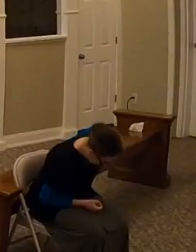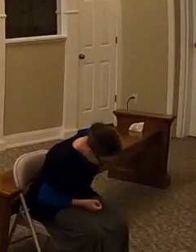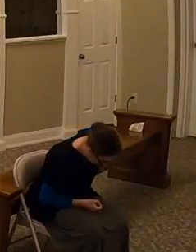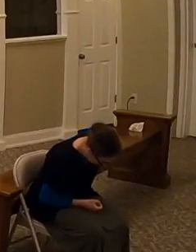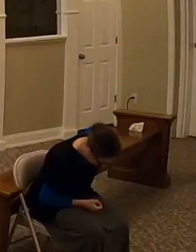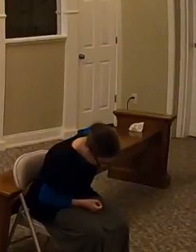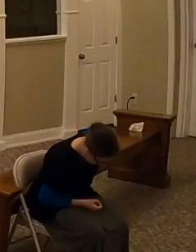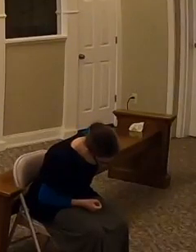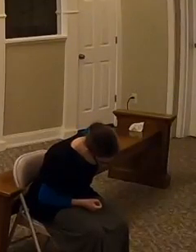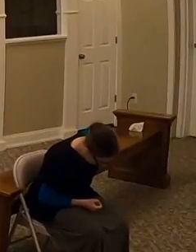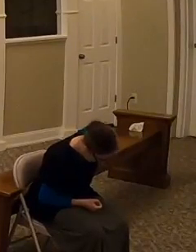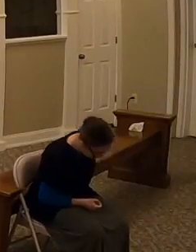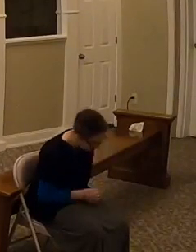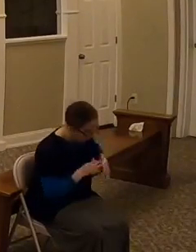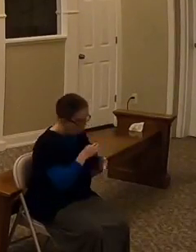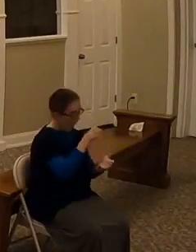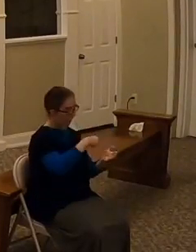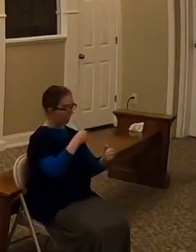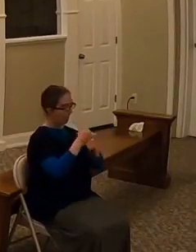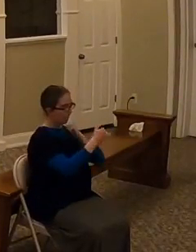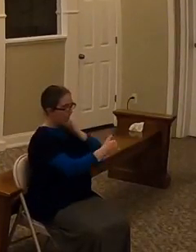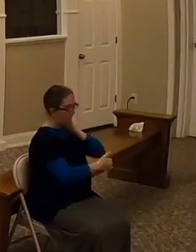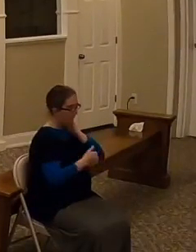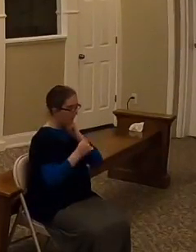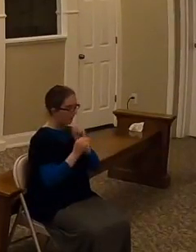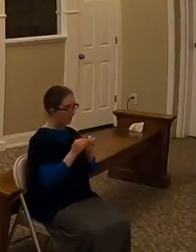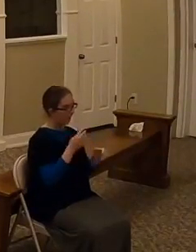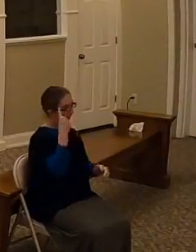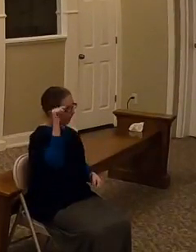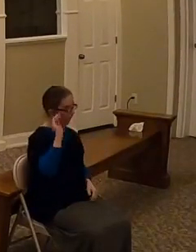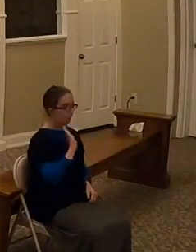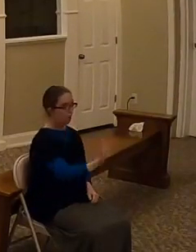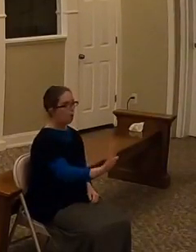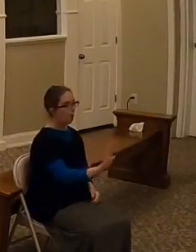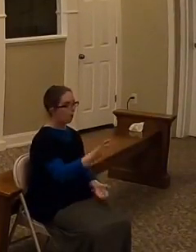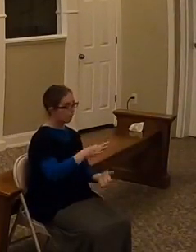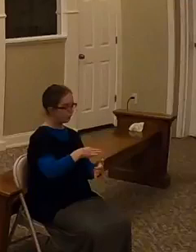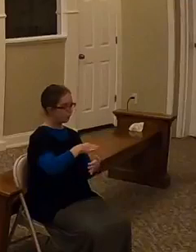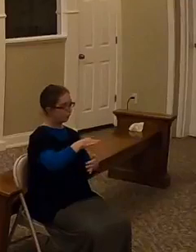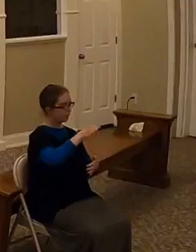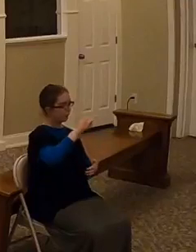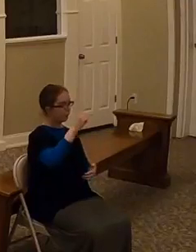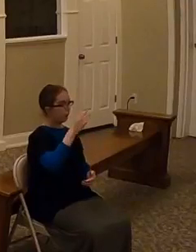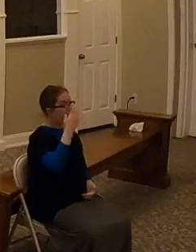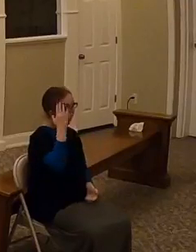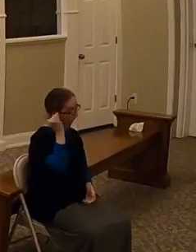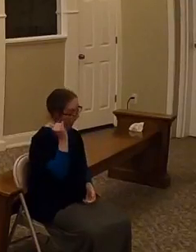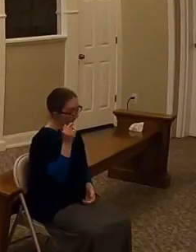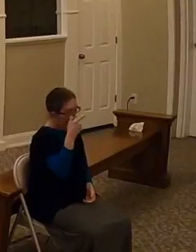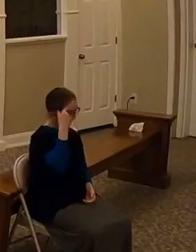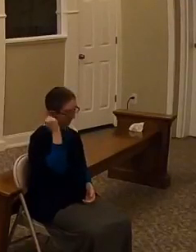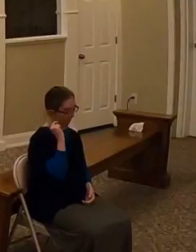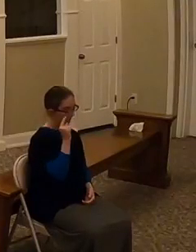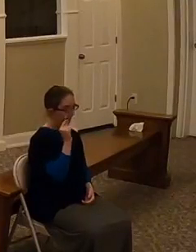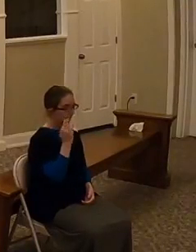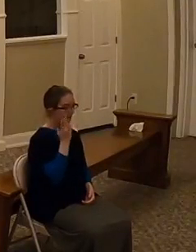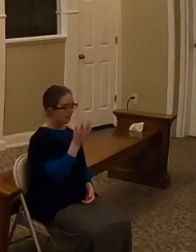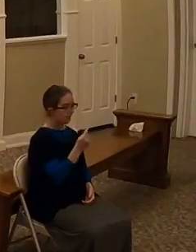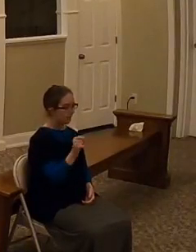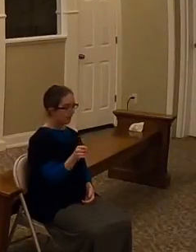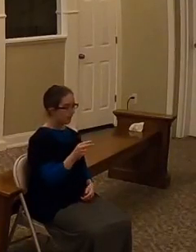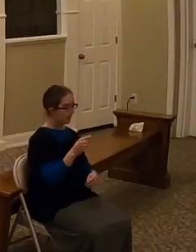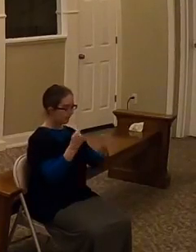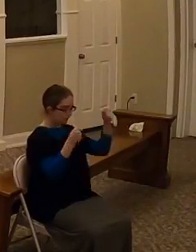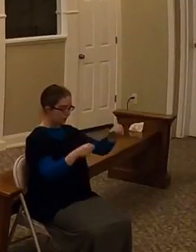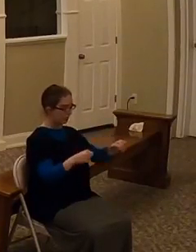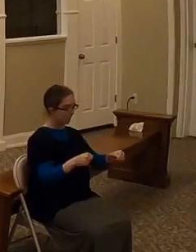spiritual battle for the soul of this nation, but it's also for your soul. You know why? Because they're trying to turn this thing